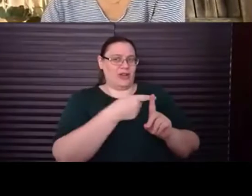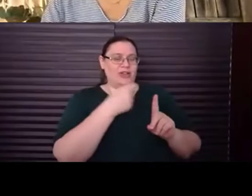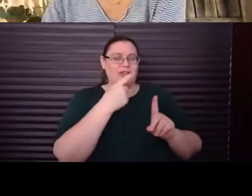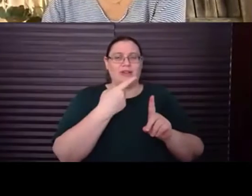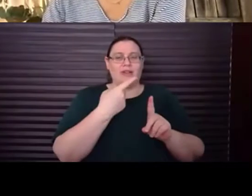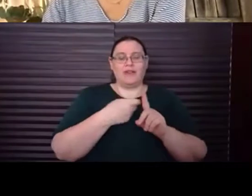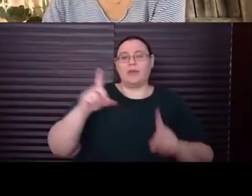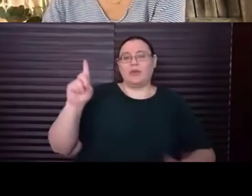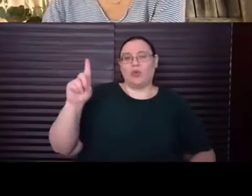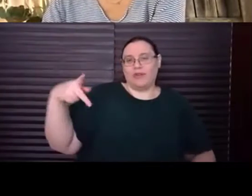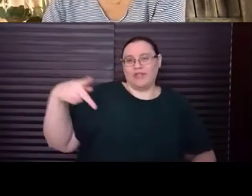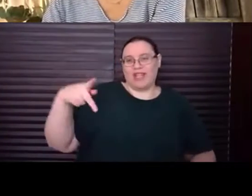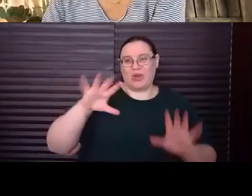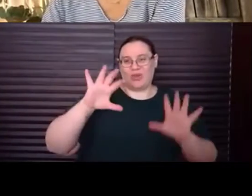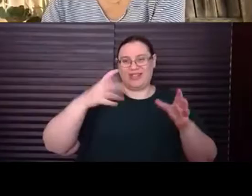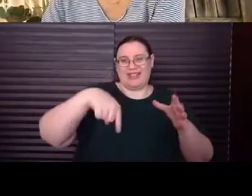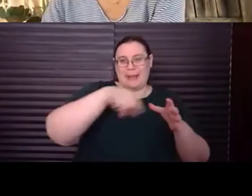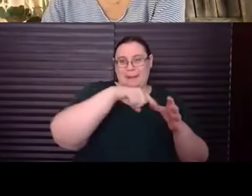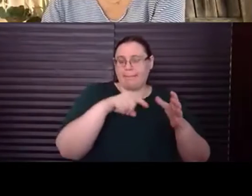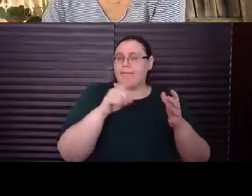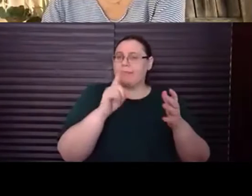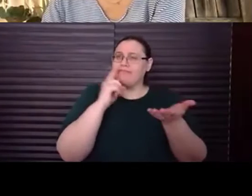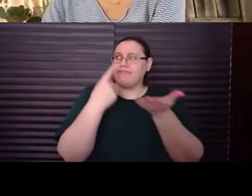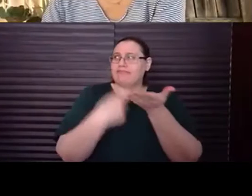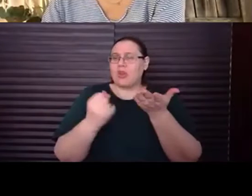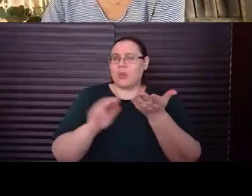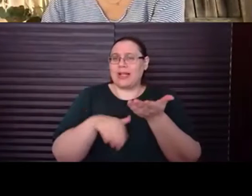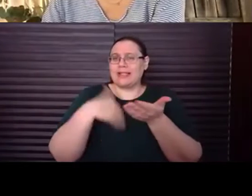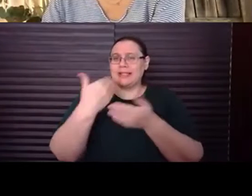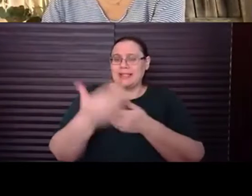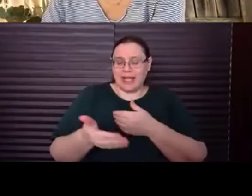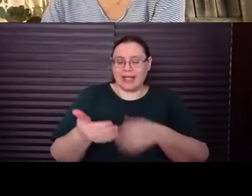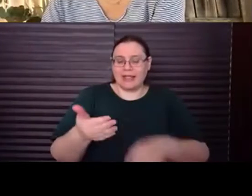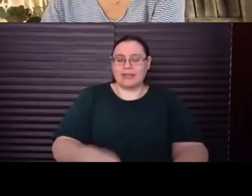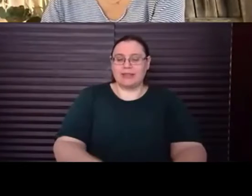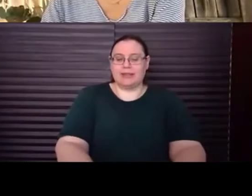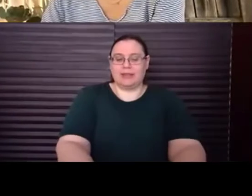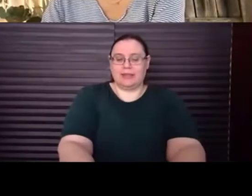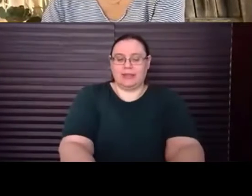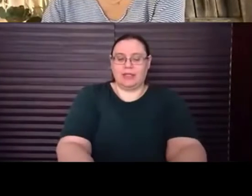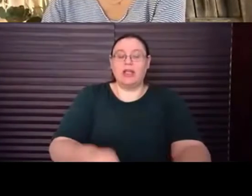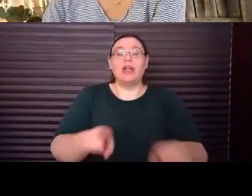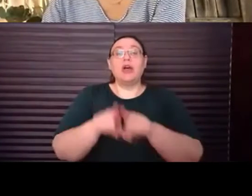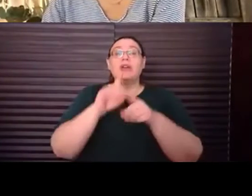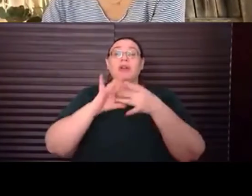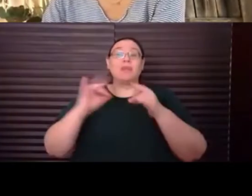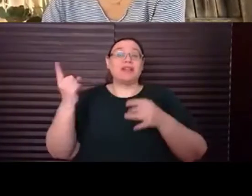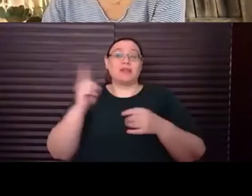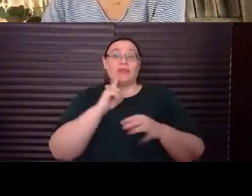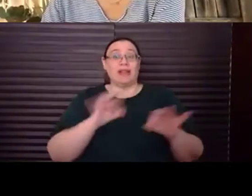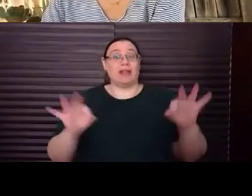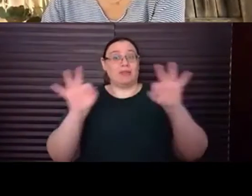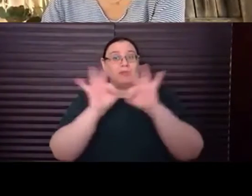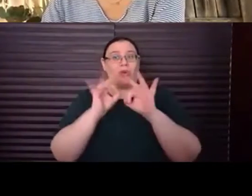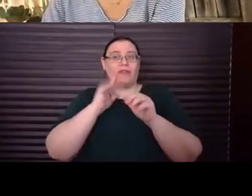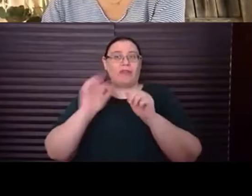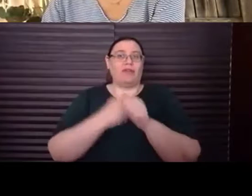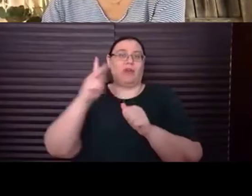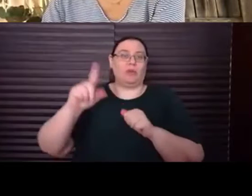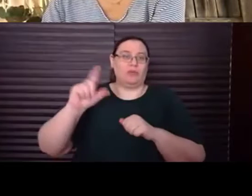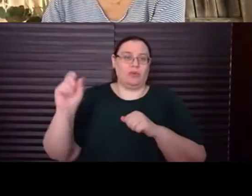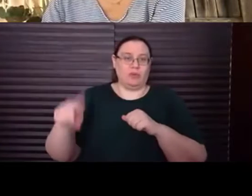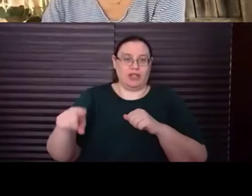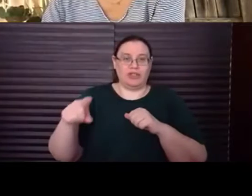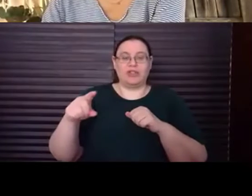the Dwarfopsychosis team. I want to get to that, what's next, but also you brought something up that's very important that we're going to get to as the follow-up